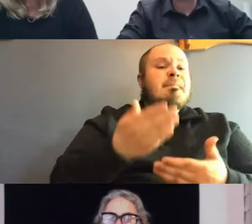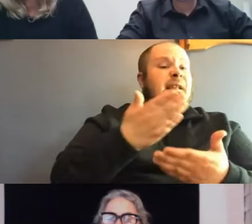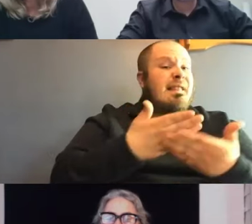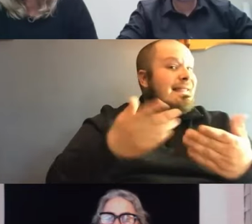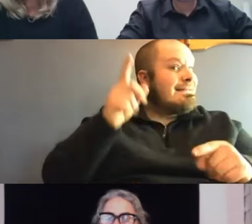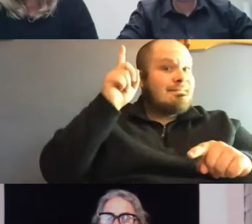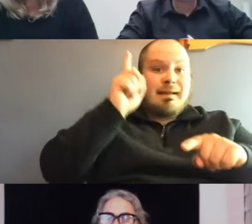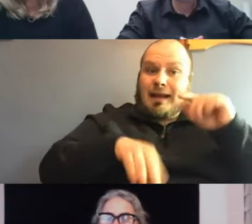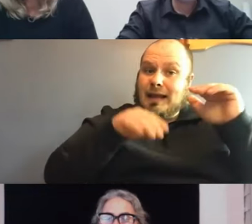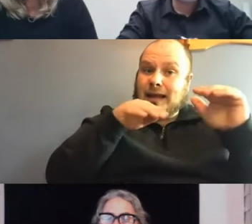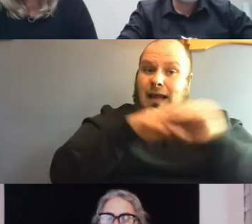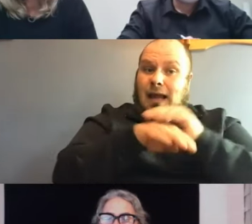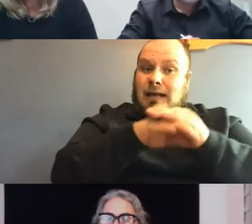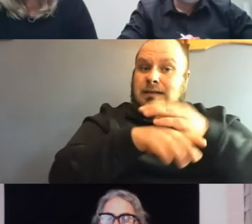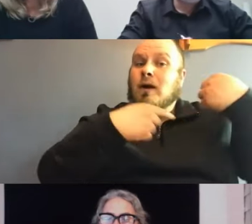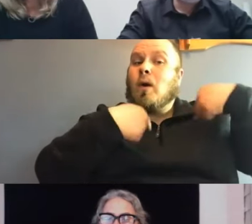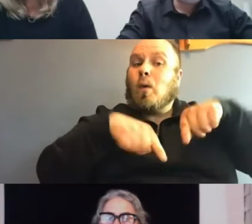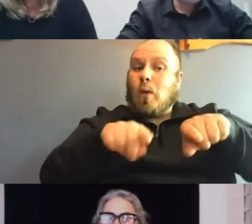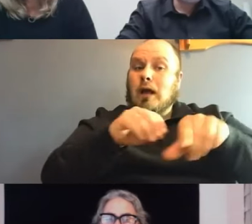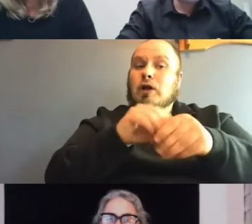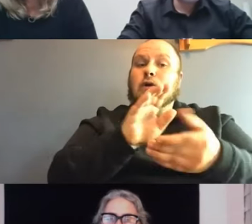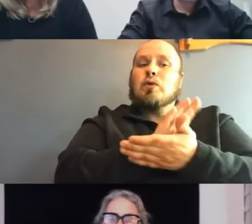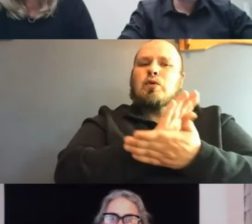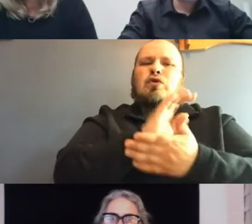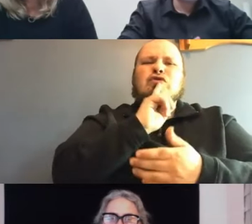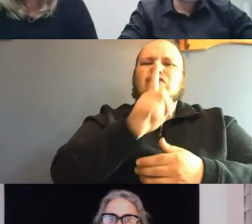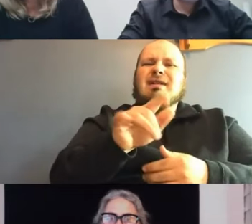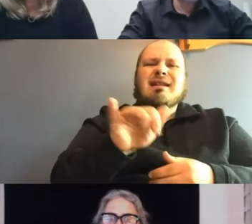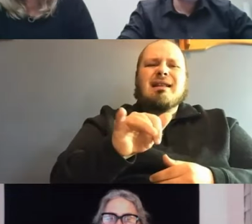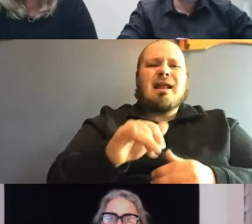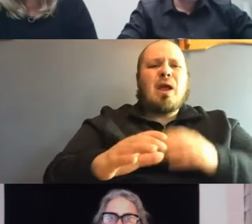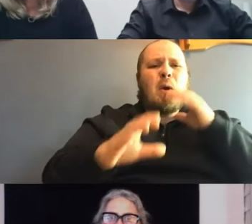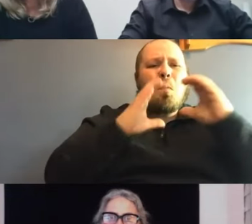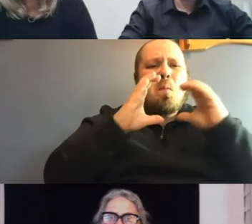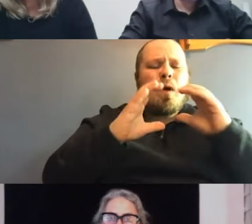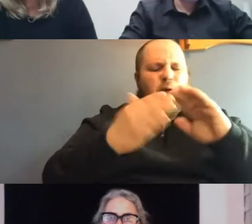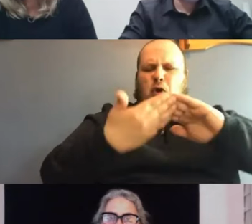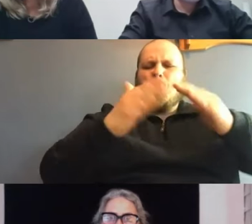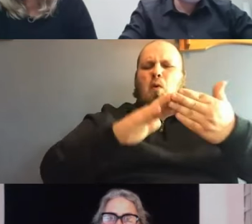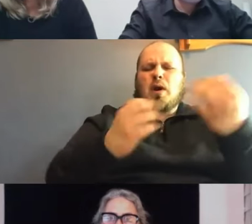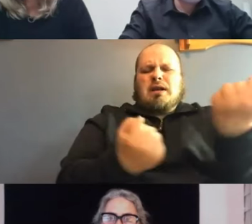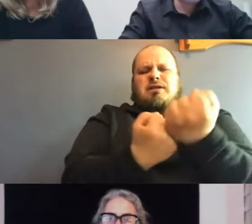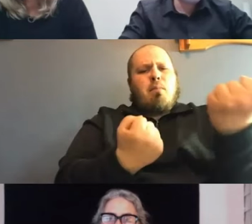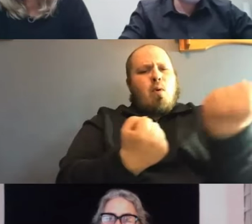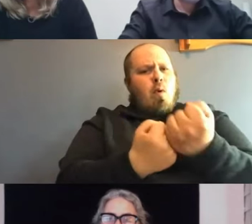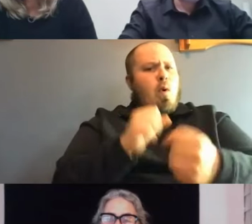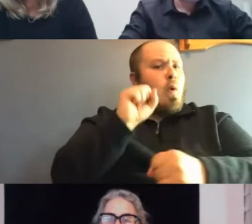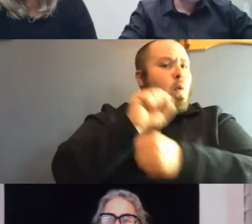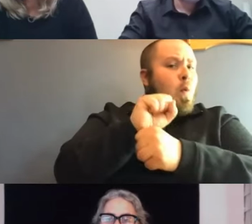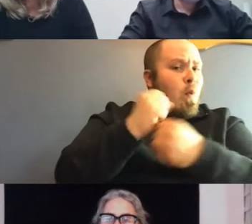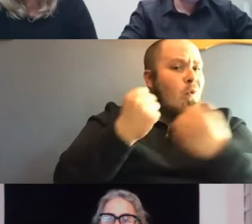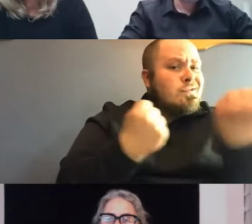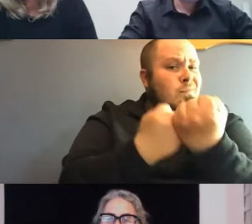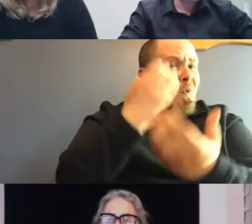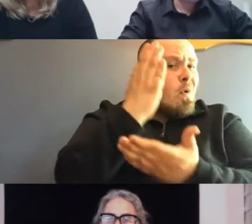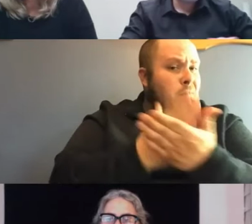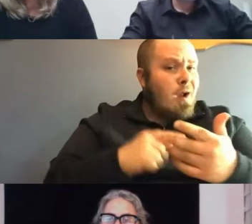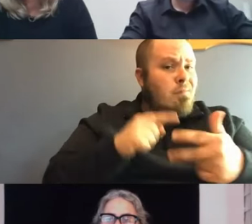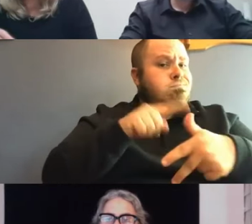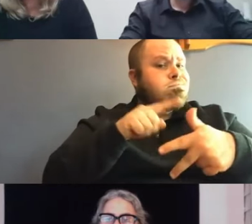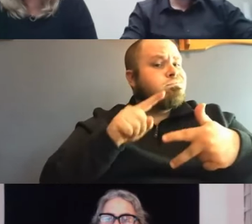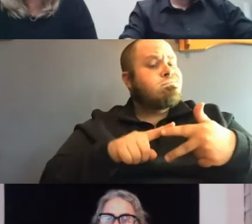under 29 while they're still in school would really be the things like community supports, some of the work support pieces.